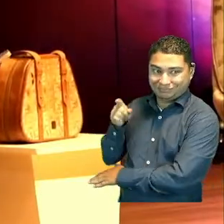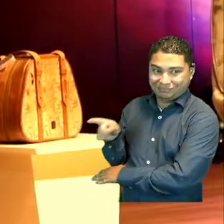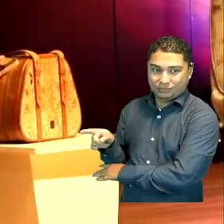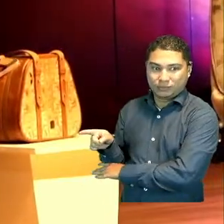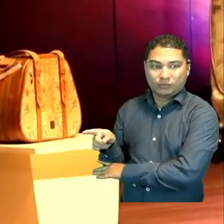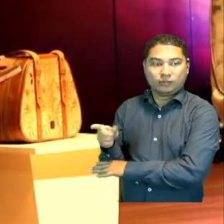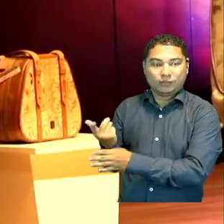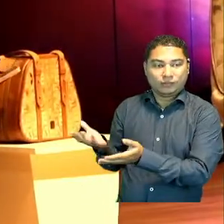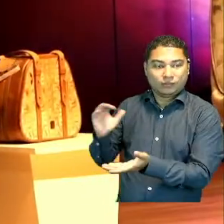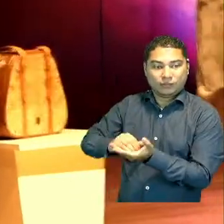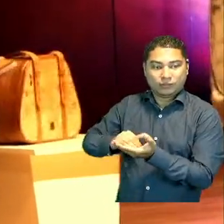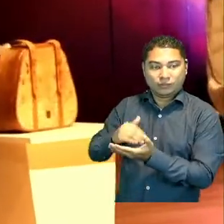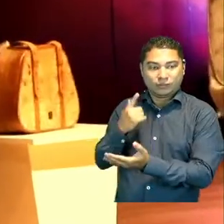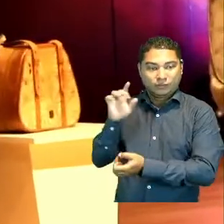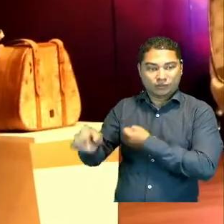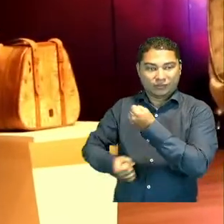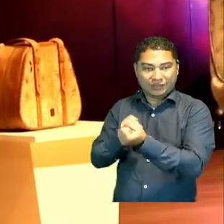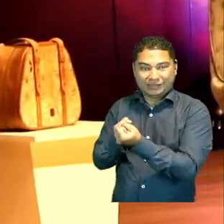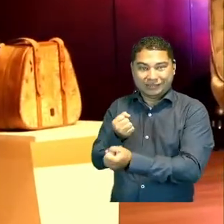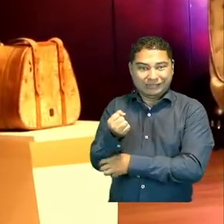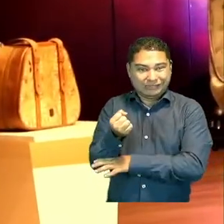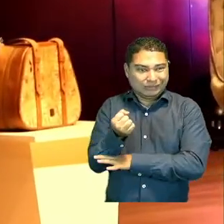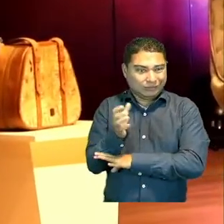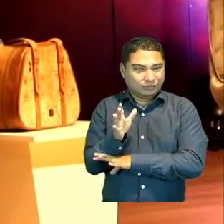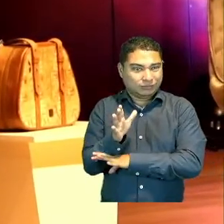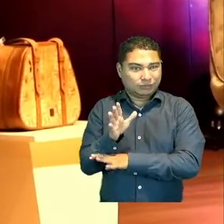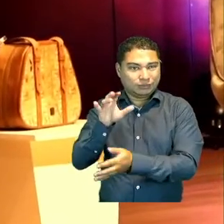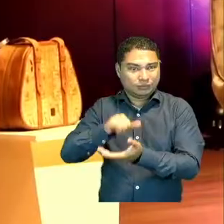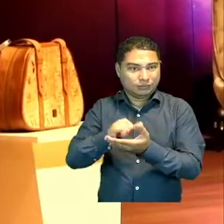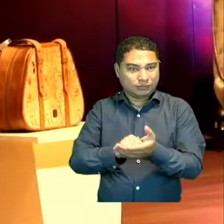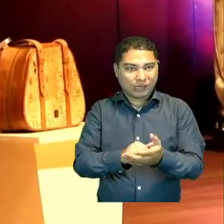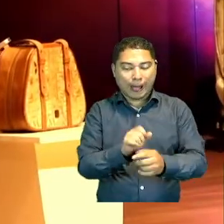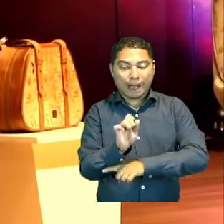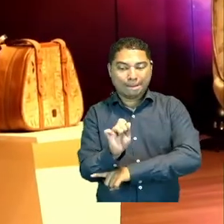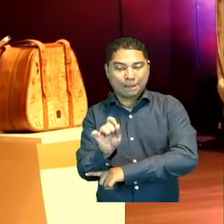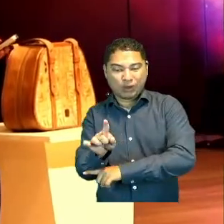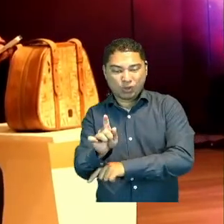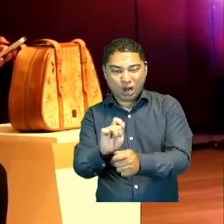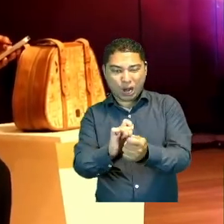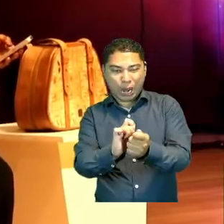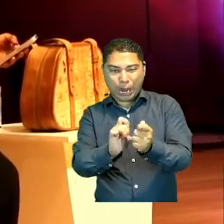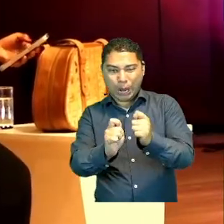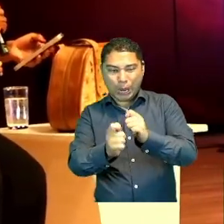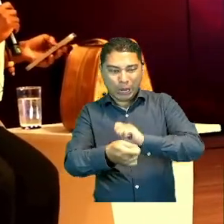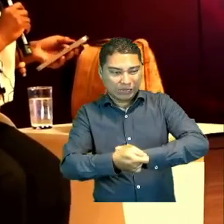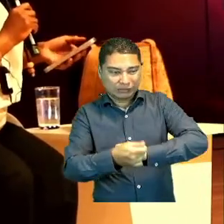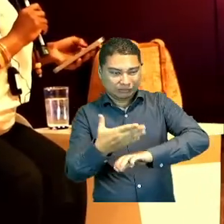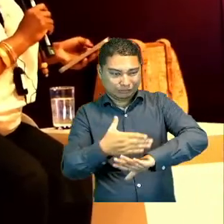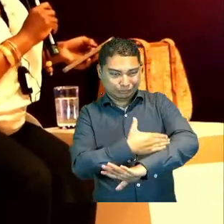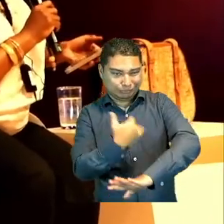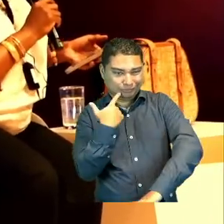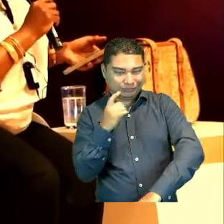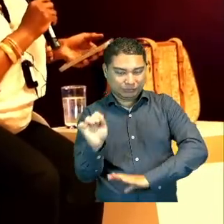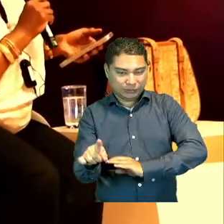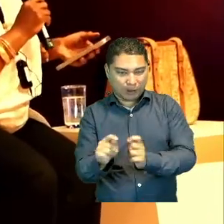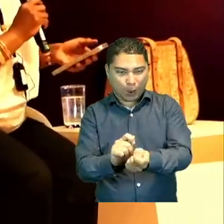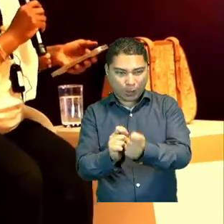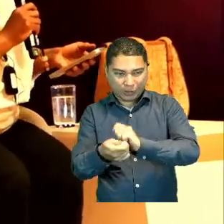may. And now I'm going to be a little naughty as well. I